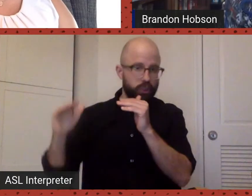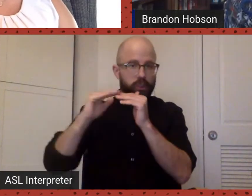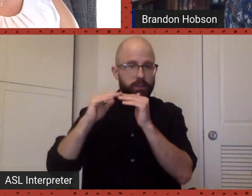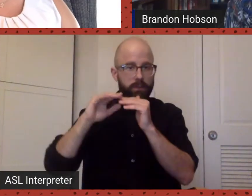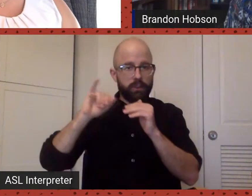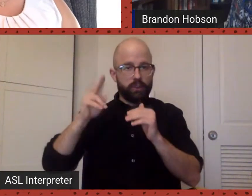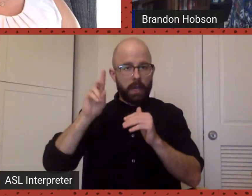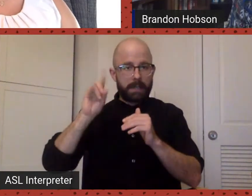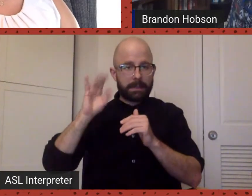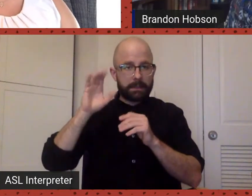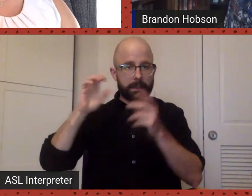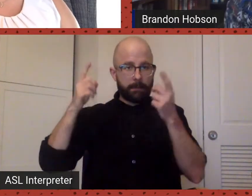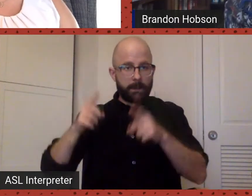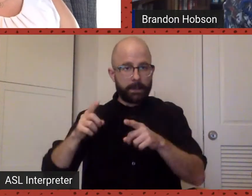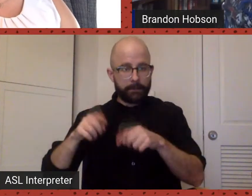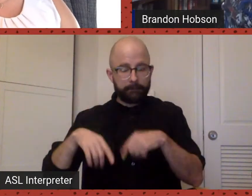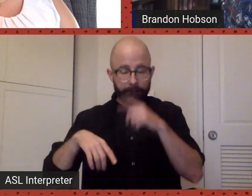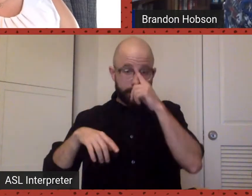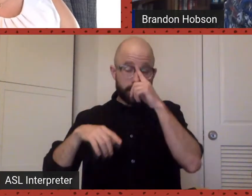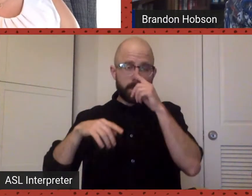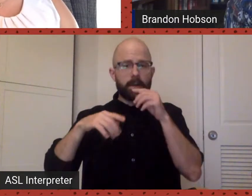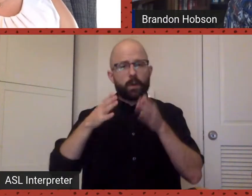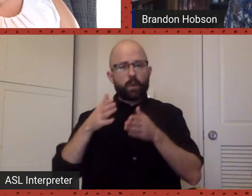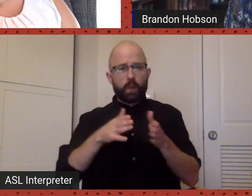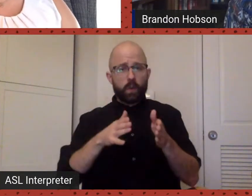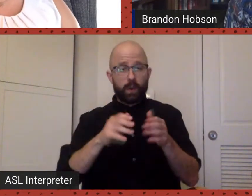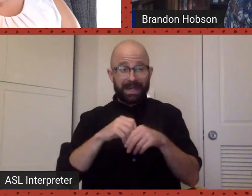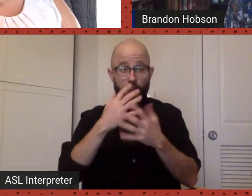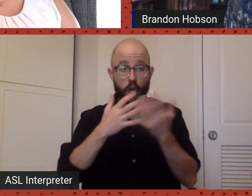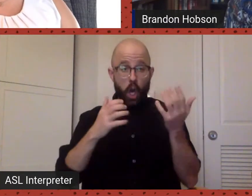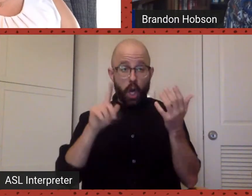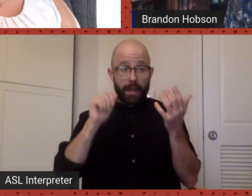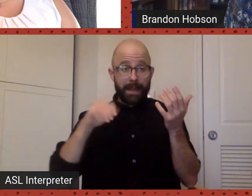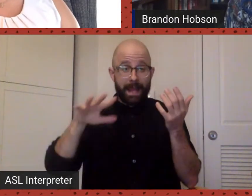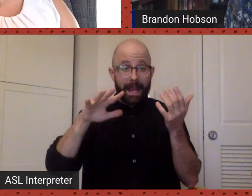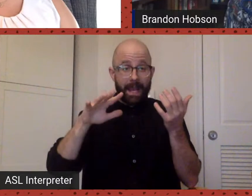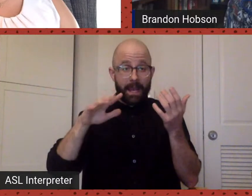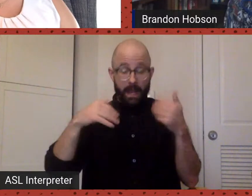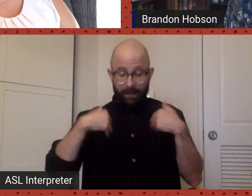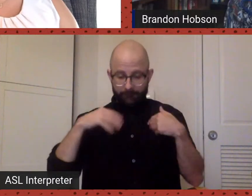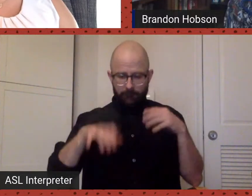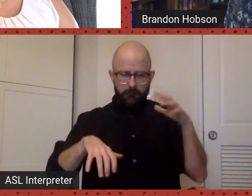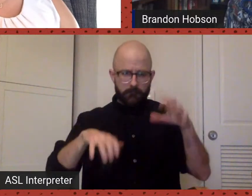the road leading out of the Darkening Land is filled with gold and